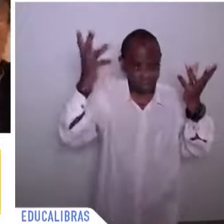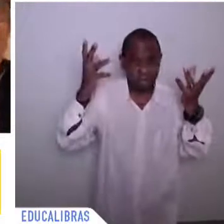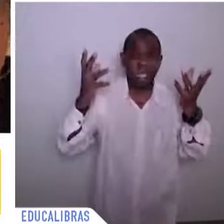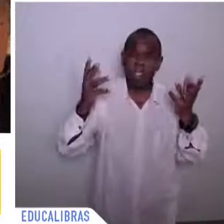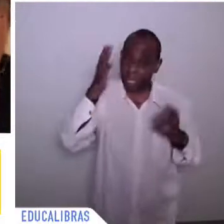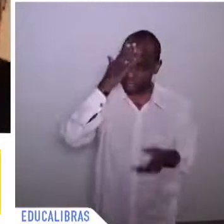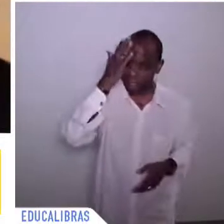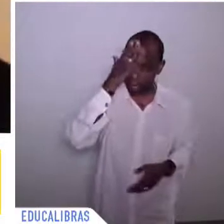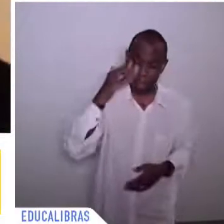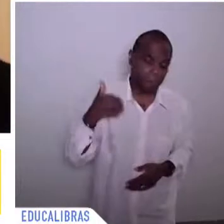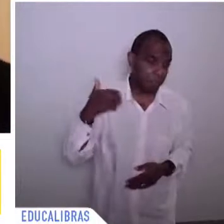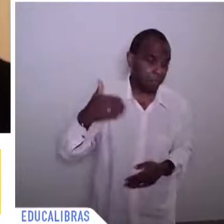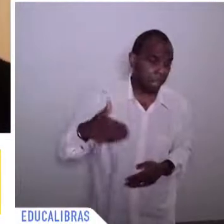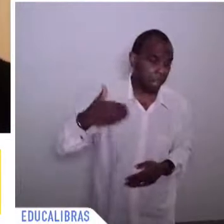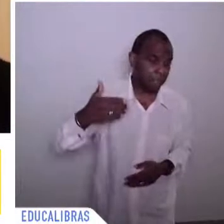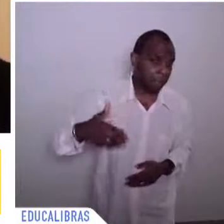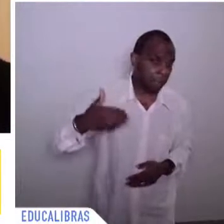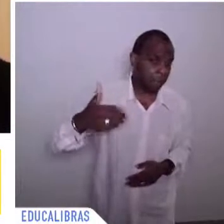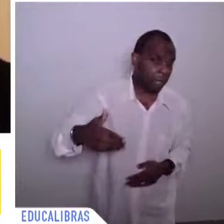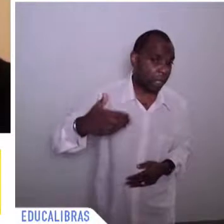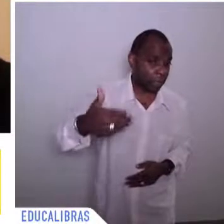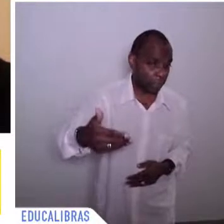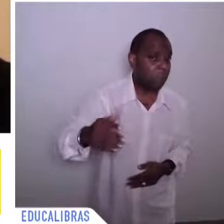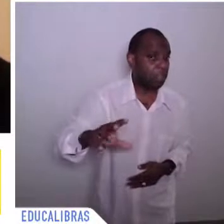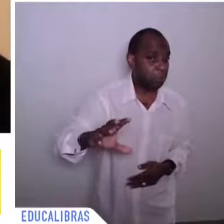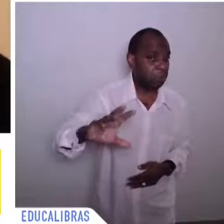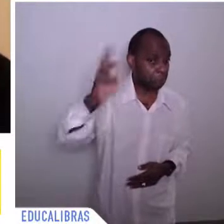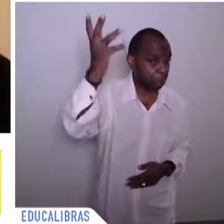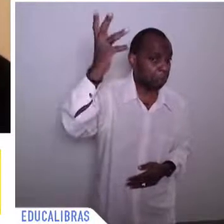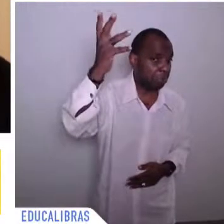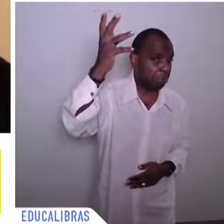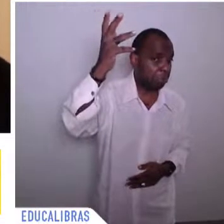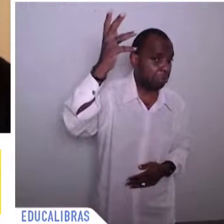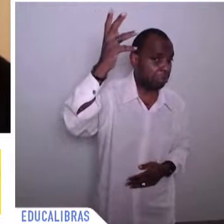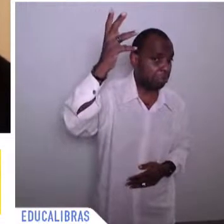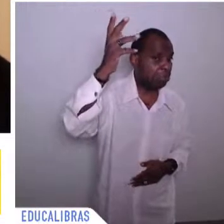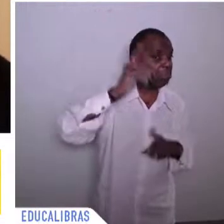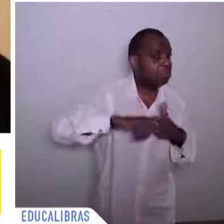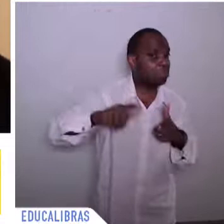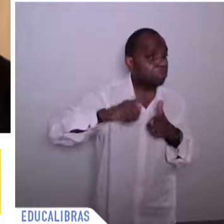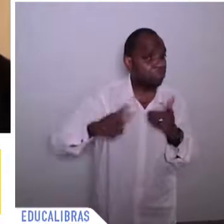always this questioning and this debate regarding the rule of law.